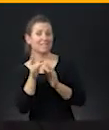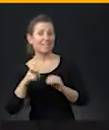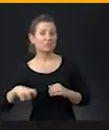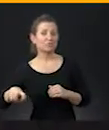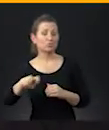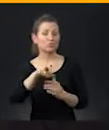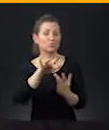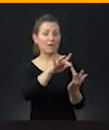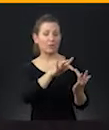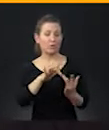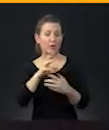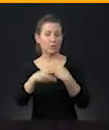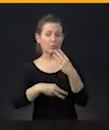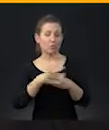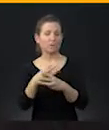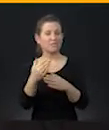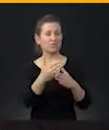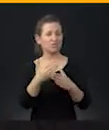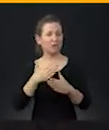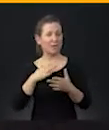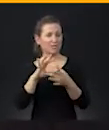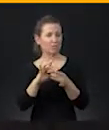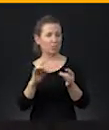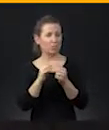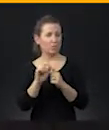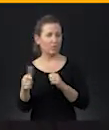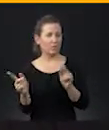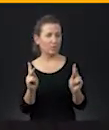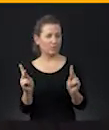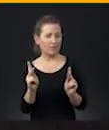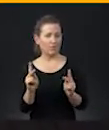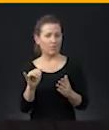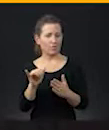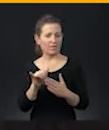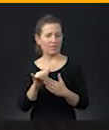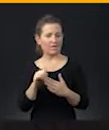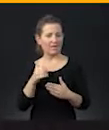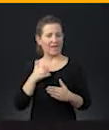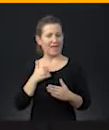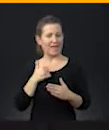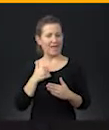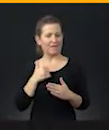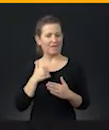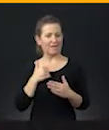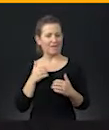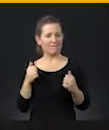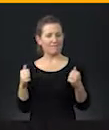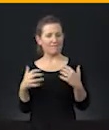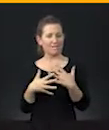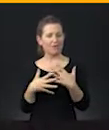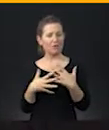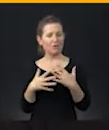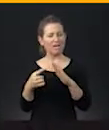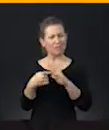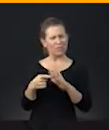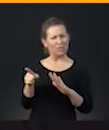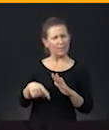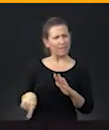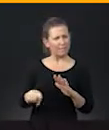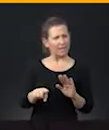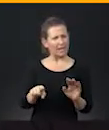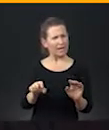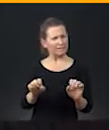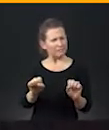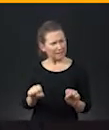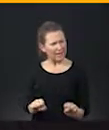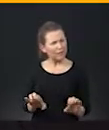travel around the world and share my story with others who have the fear of not being able to get themselves out there and